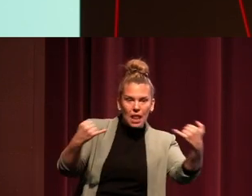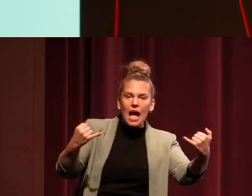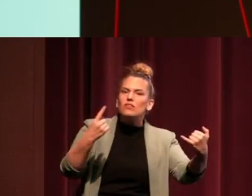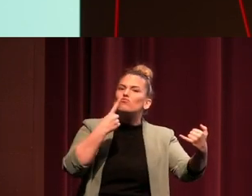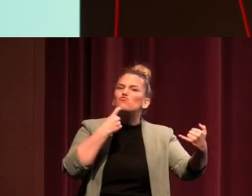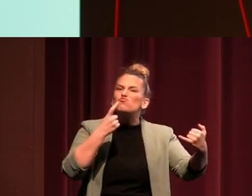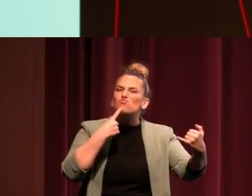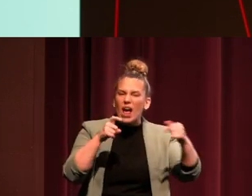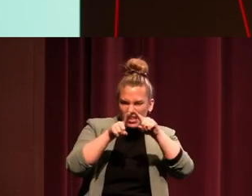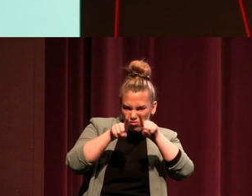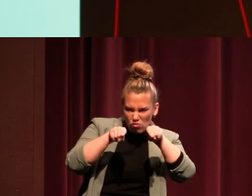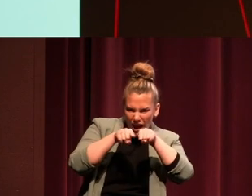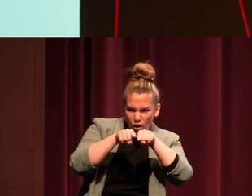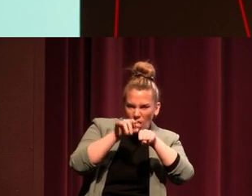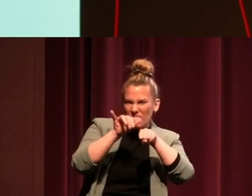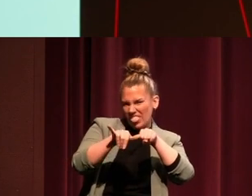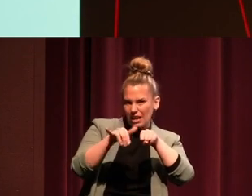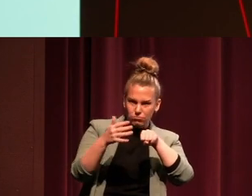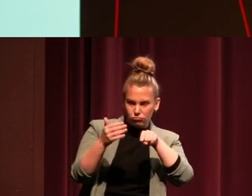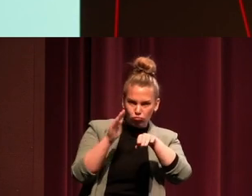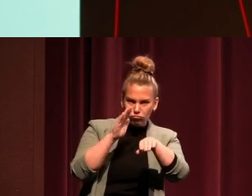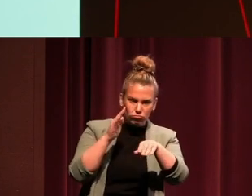that sort of reminds you of a campfire, right?